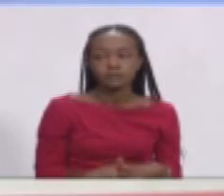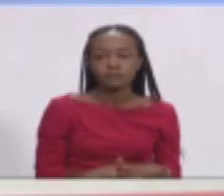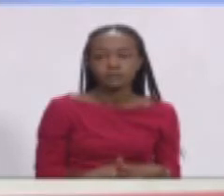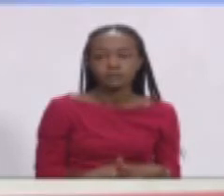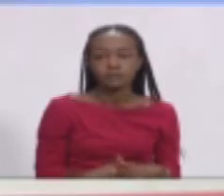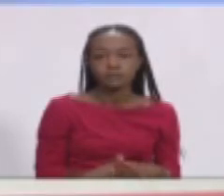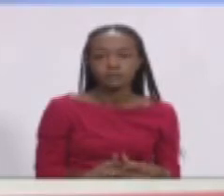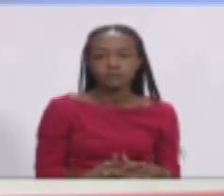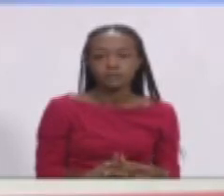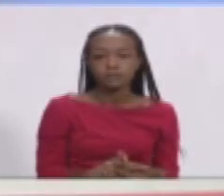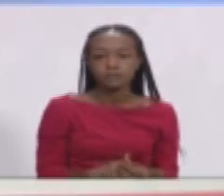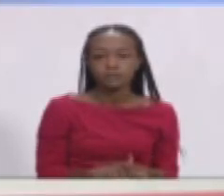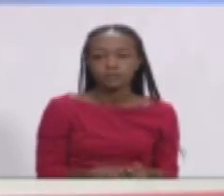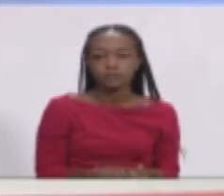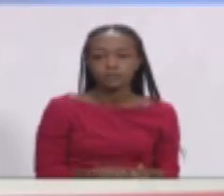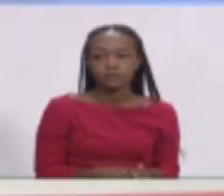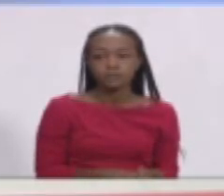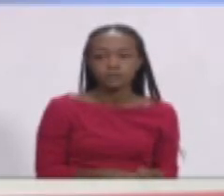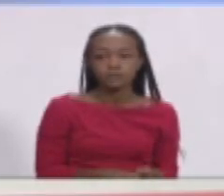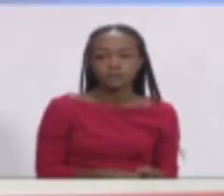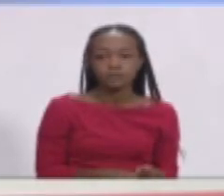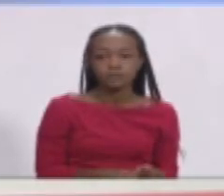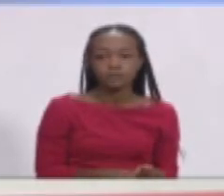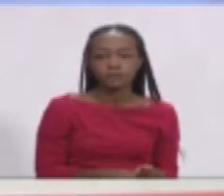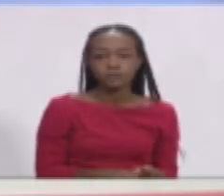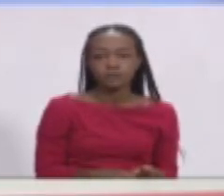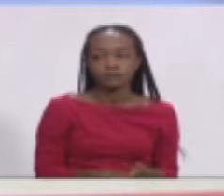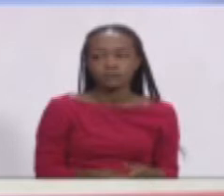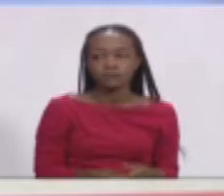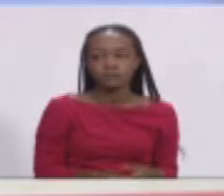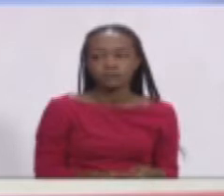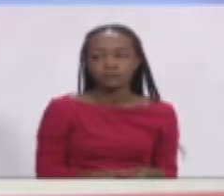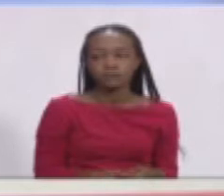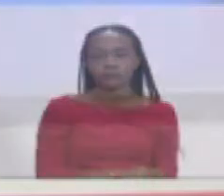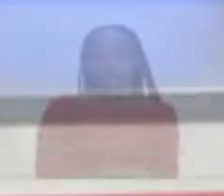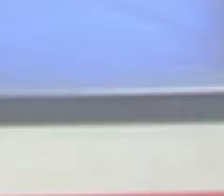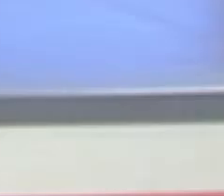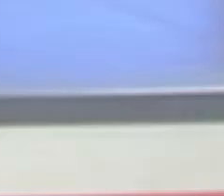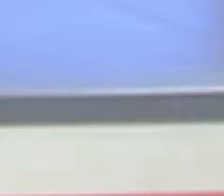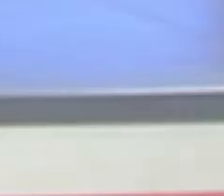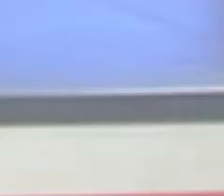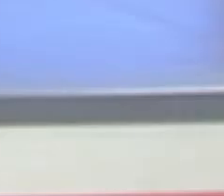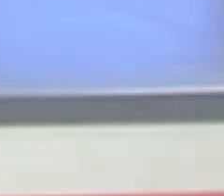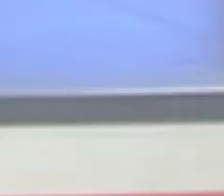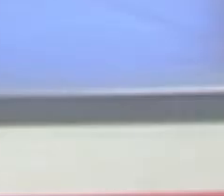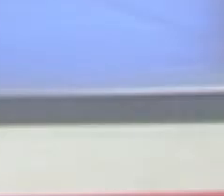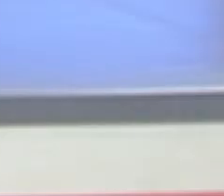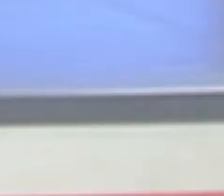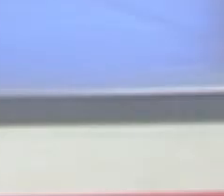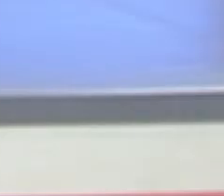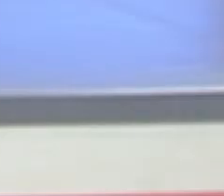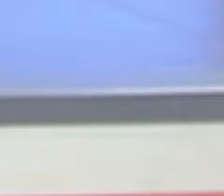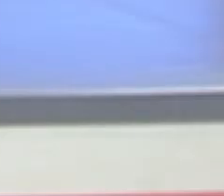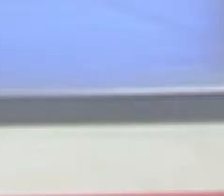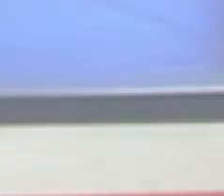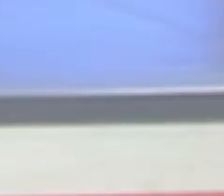Now, Naivasha Sub-County Security Committee and Disaster Management has now outlawed matatus from accessing the Central Business